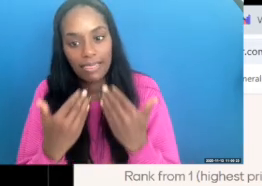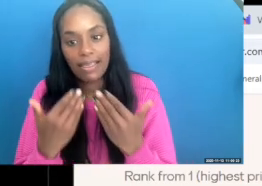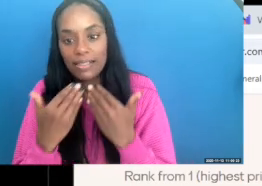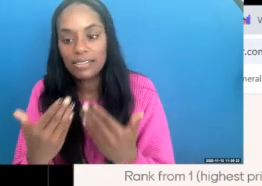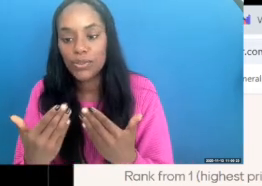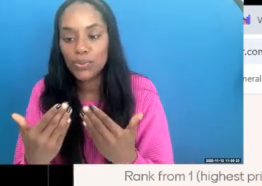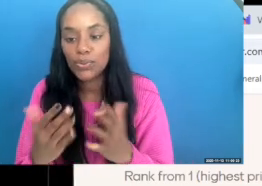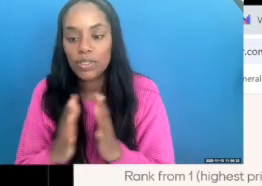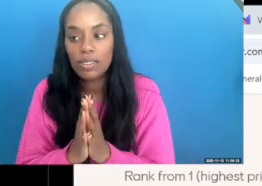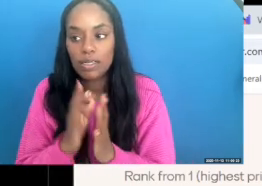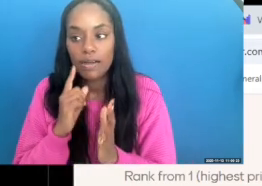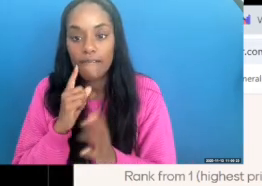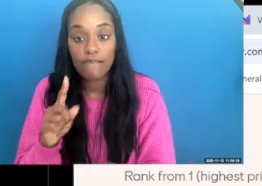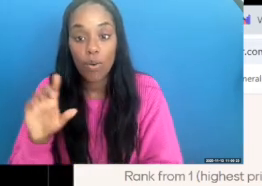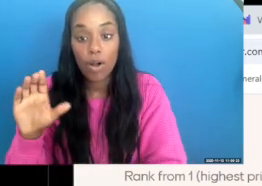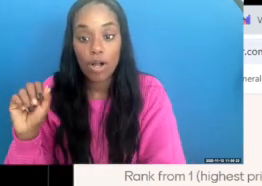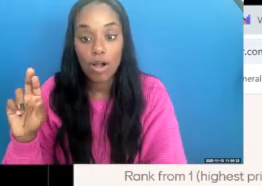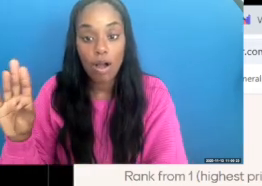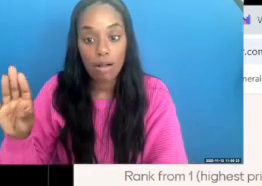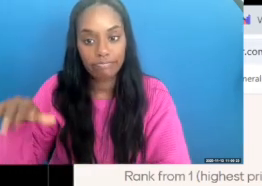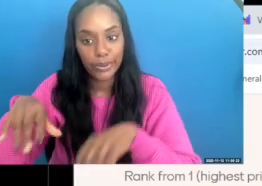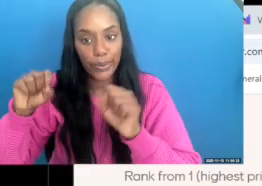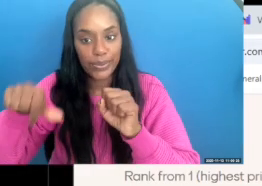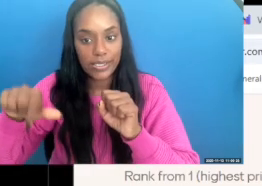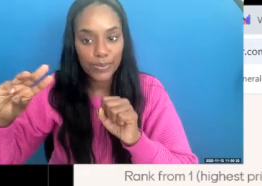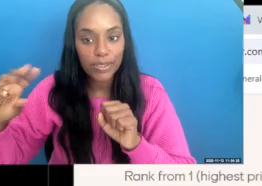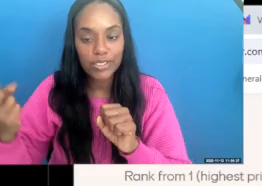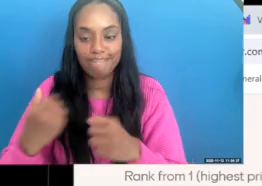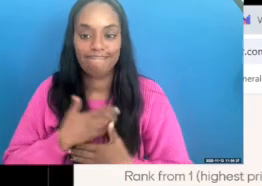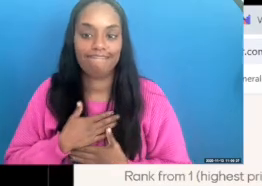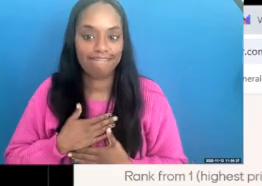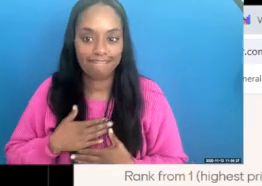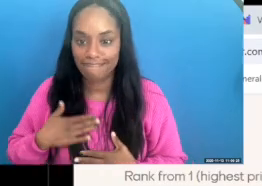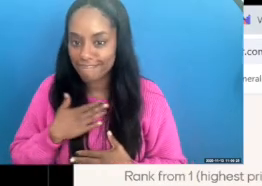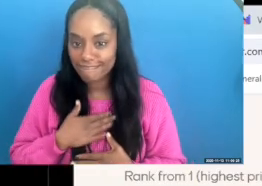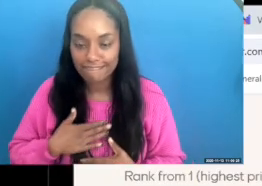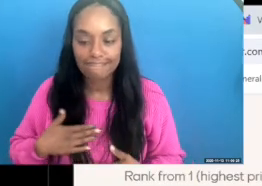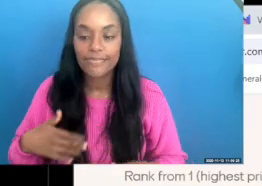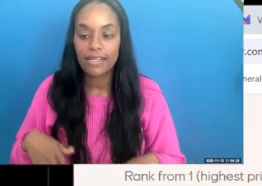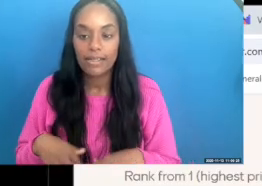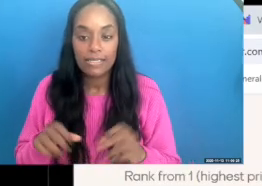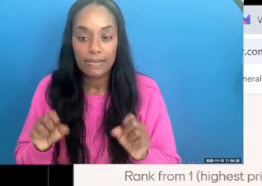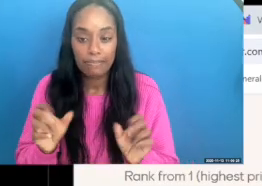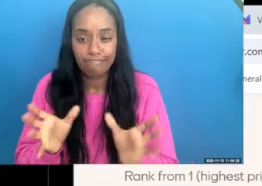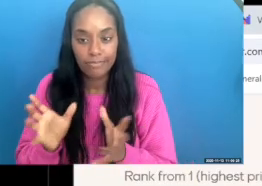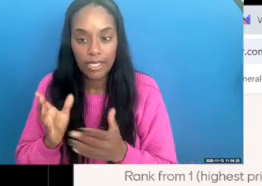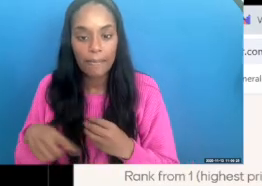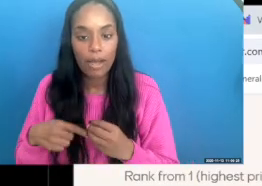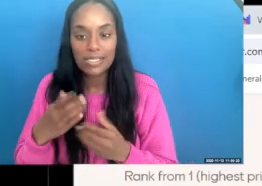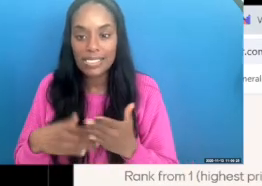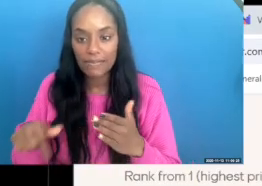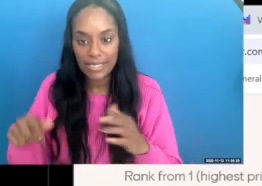ahead. Hey, everybody. Thanks first to CARB for hosting this workshop. I'm